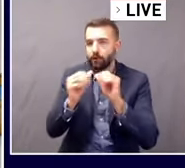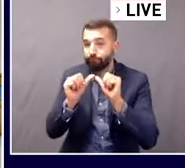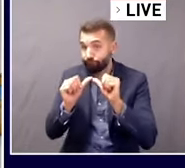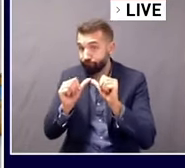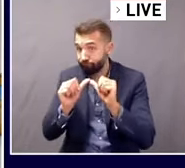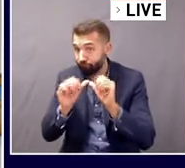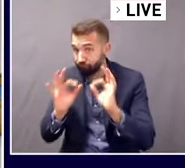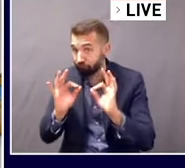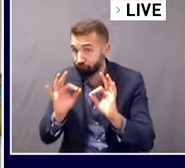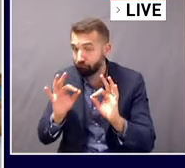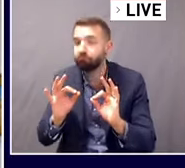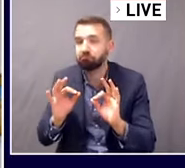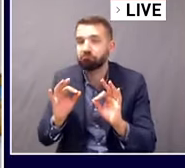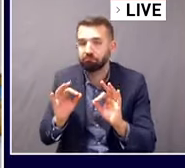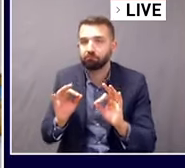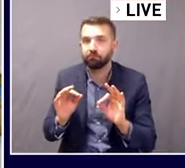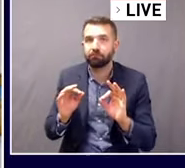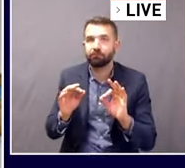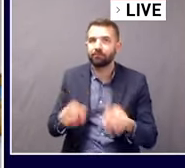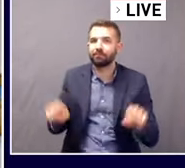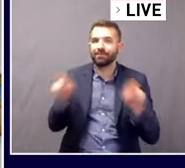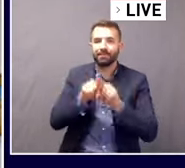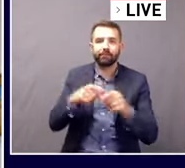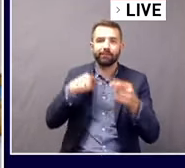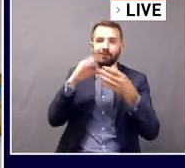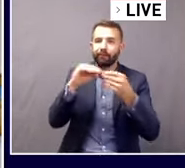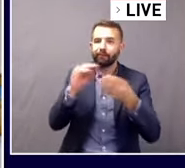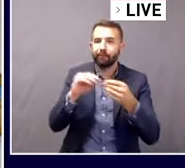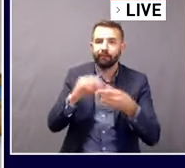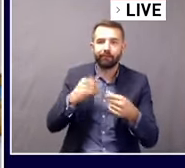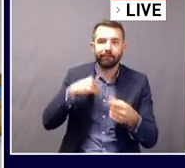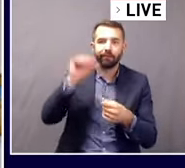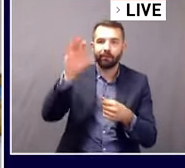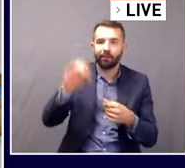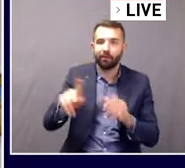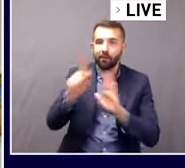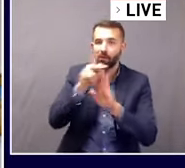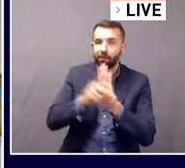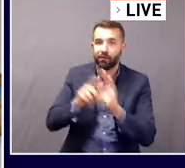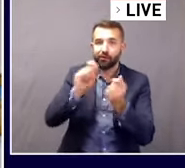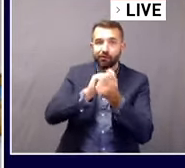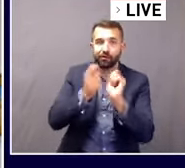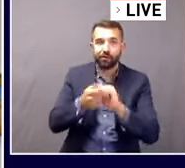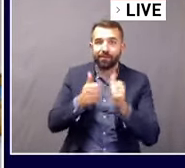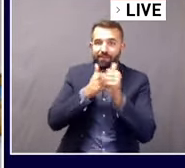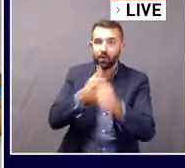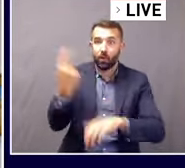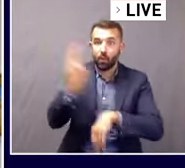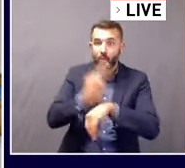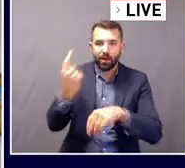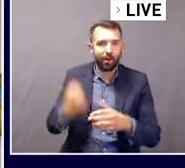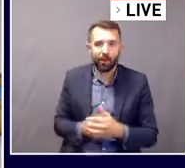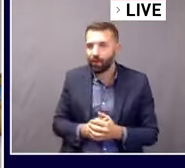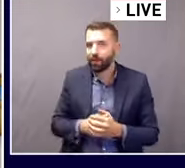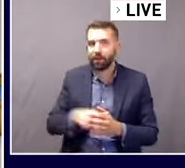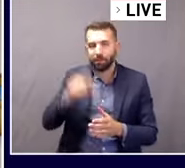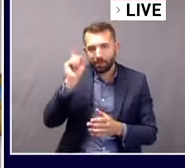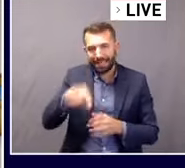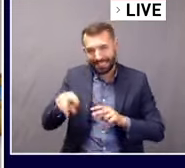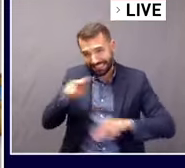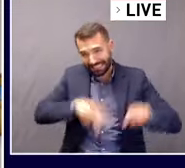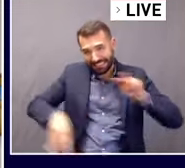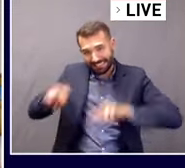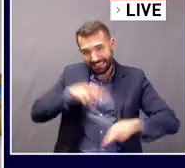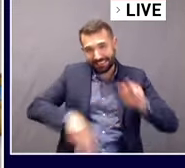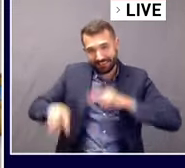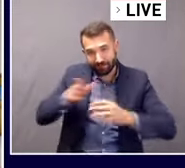of data, really even just a couple of days. We need to see that they have achieved a new steady state with